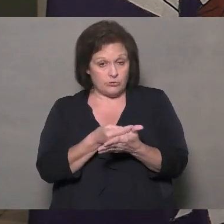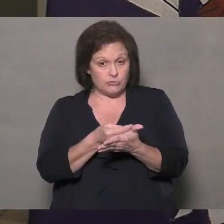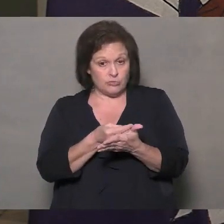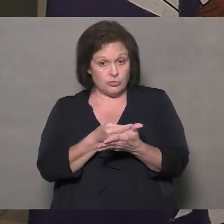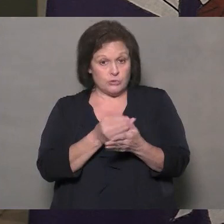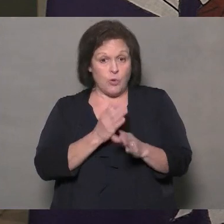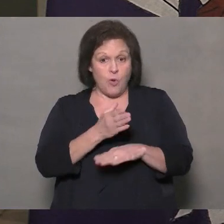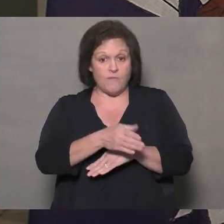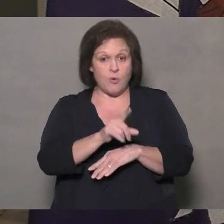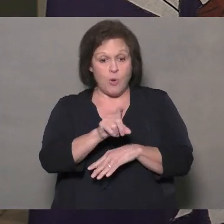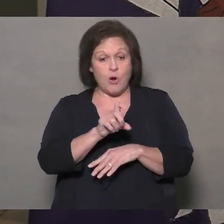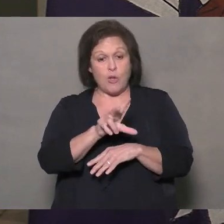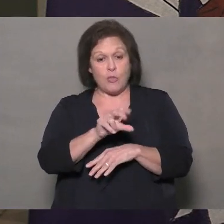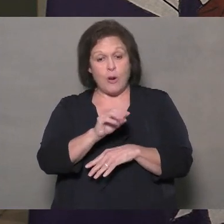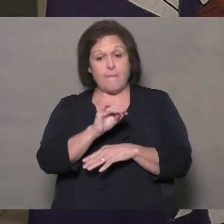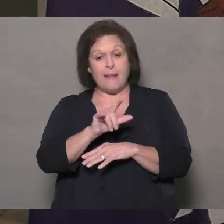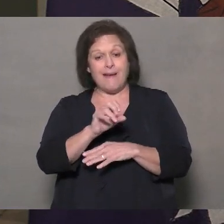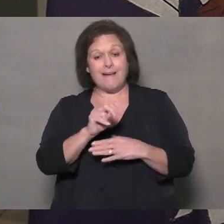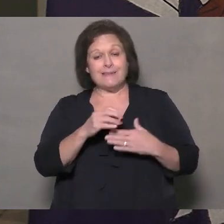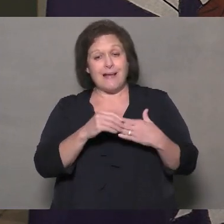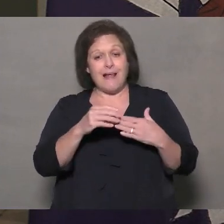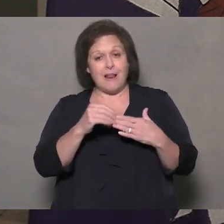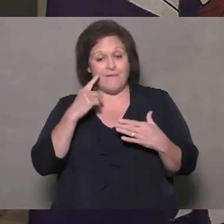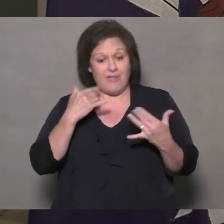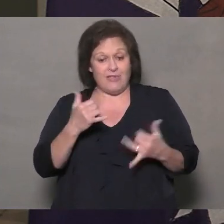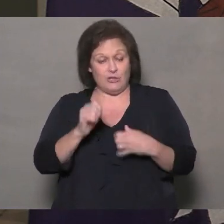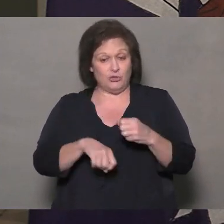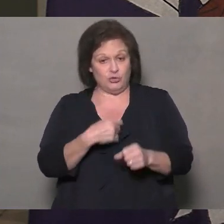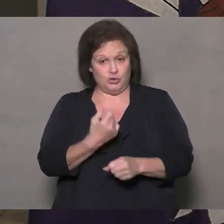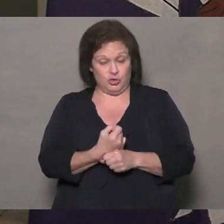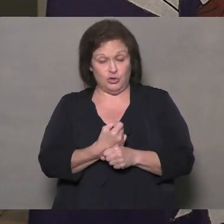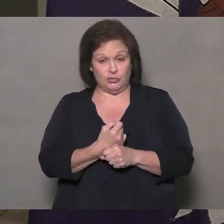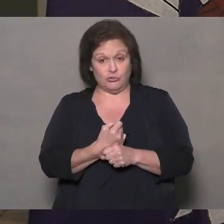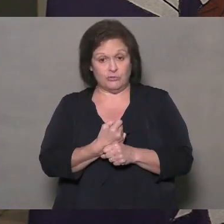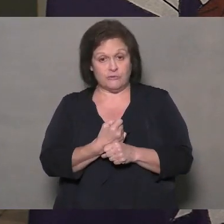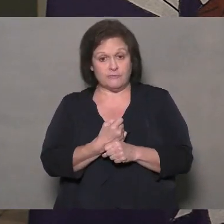over $130 million for this year alone.